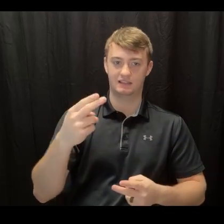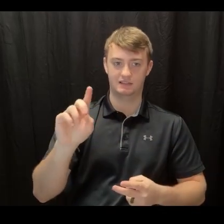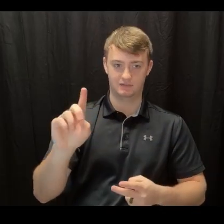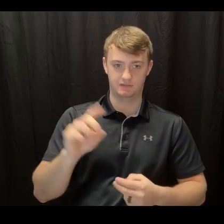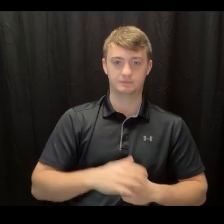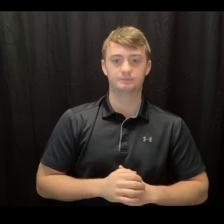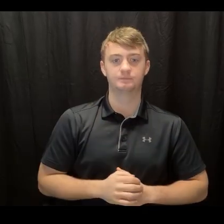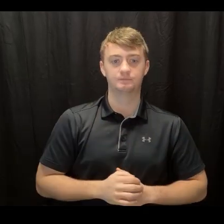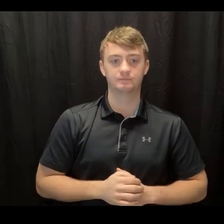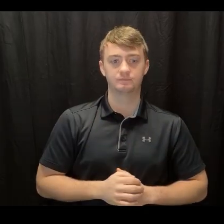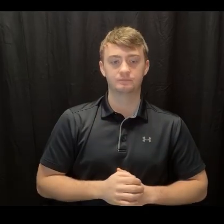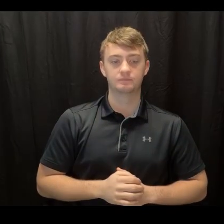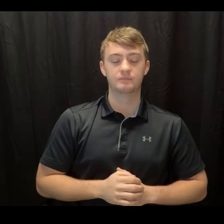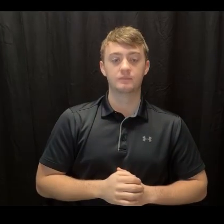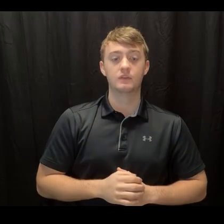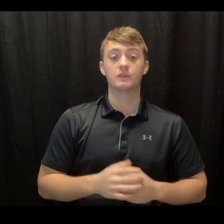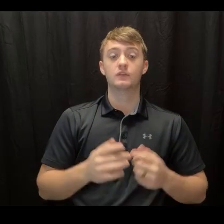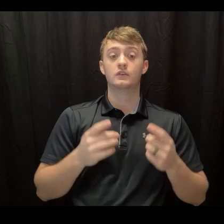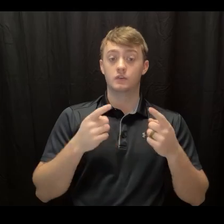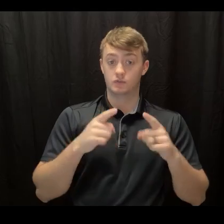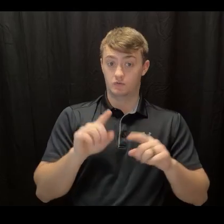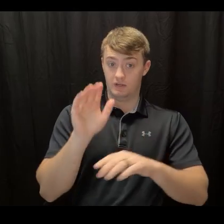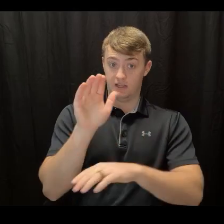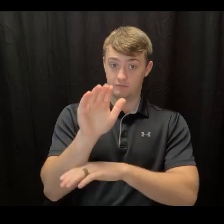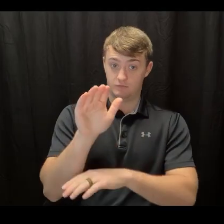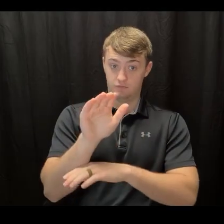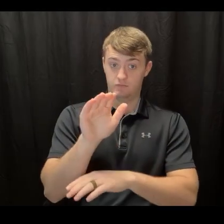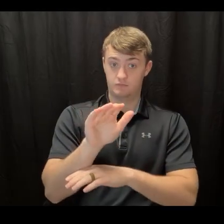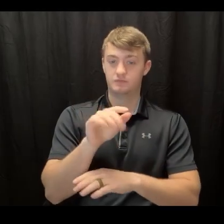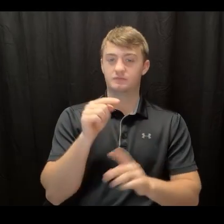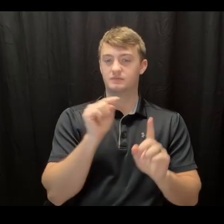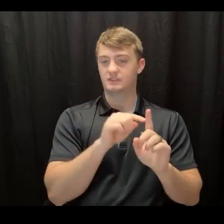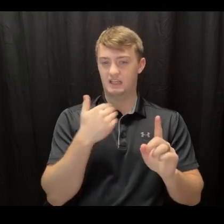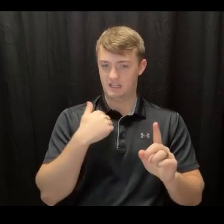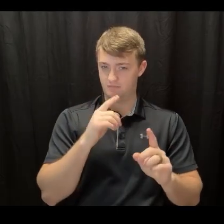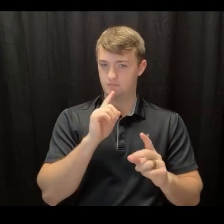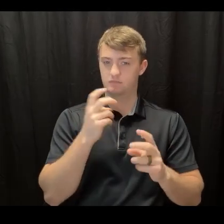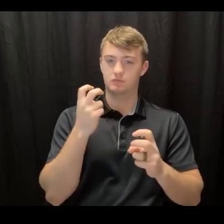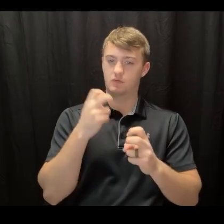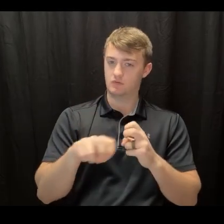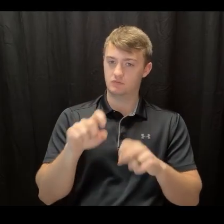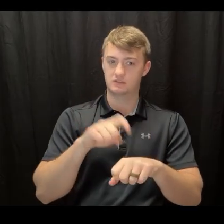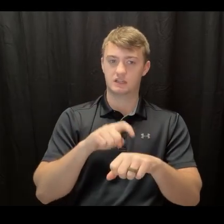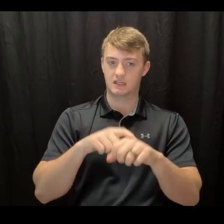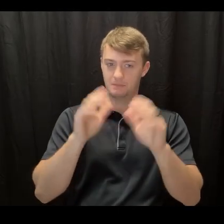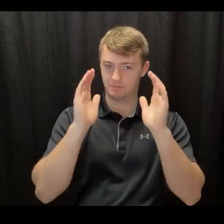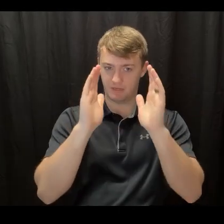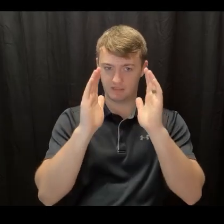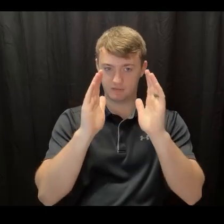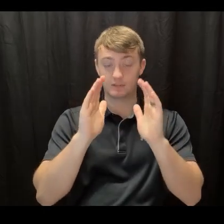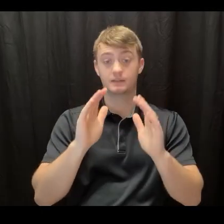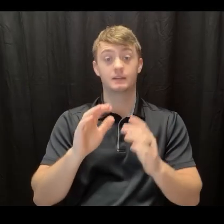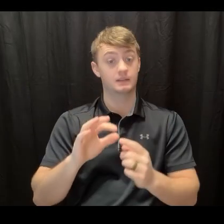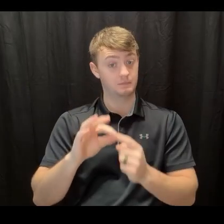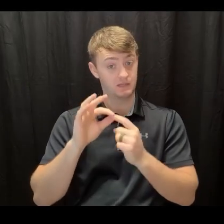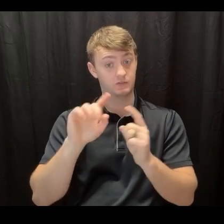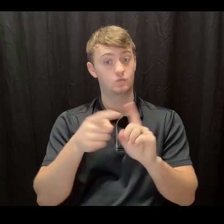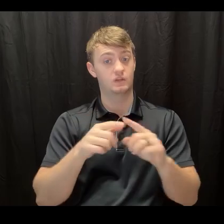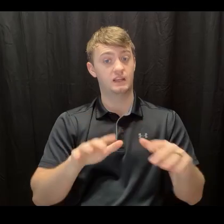deficit hyperactivity disorder, ADHD. During the afternoons, she has a particularly difficult time paying